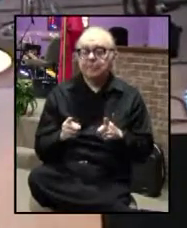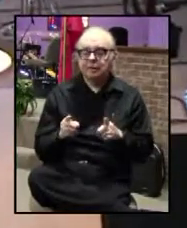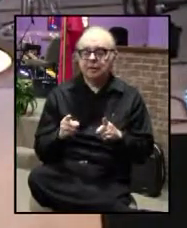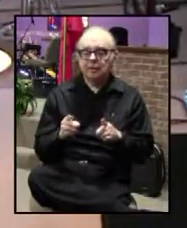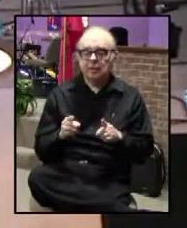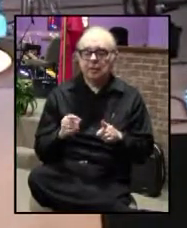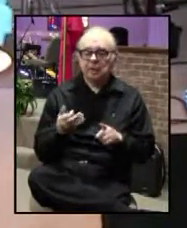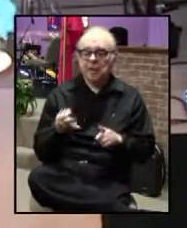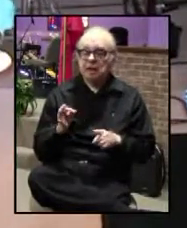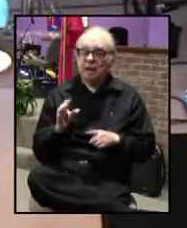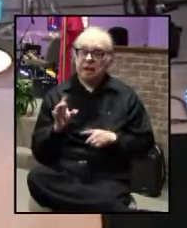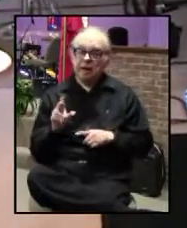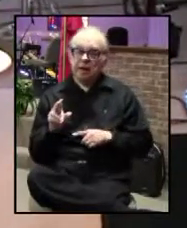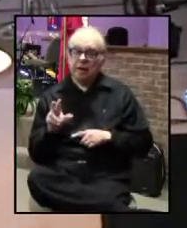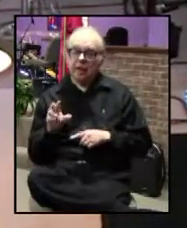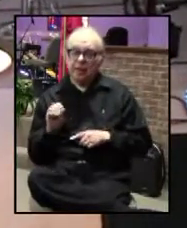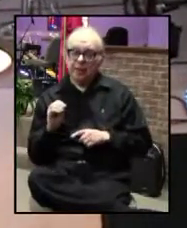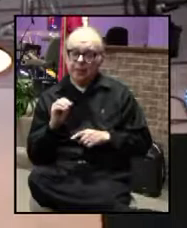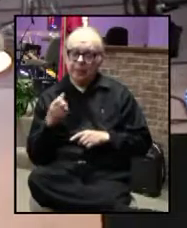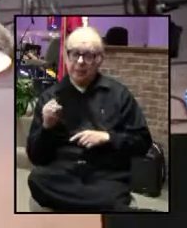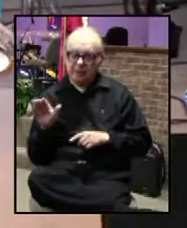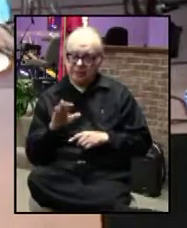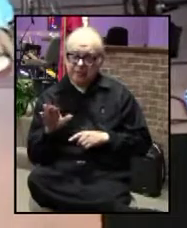the 1930s,